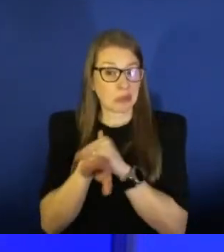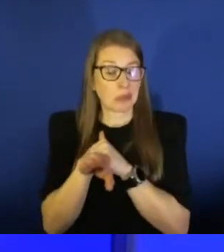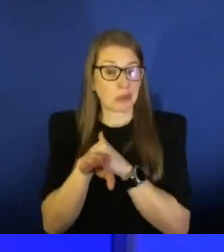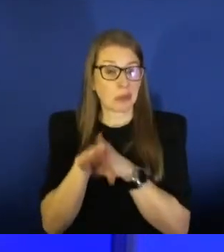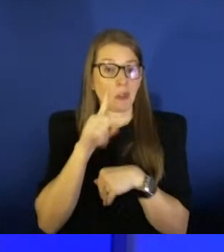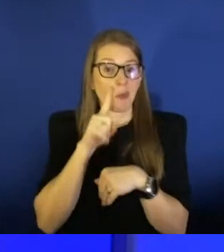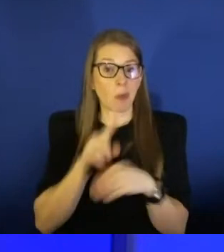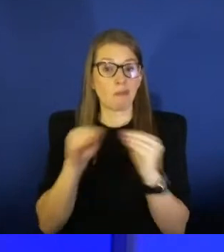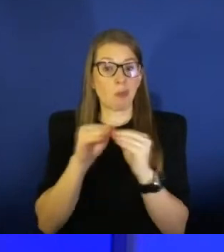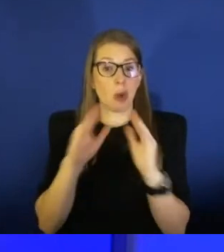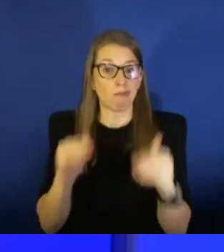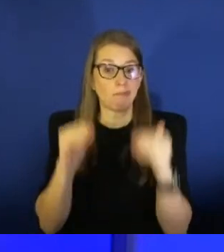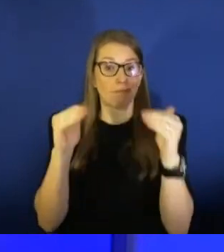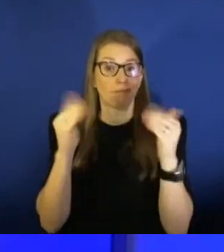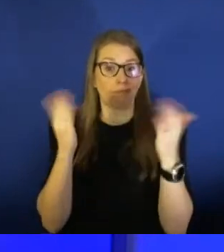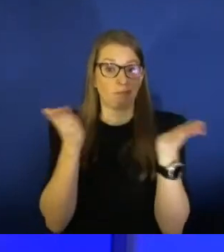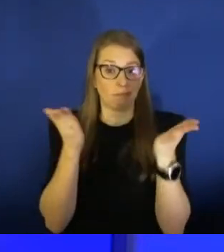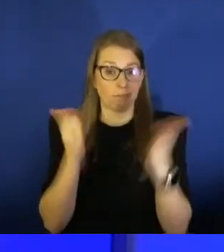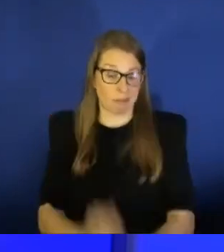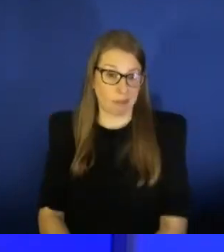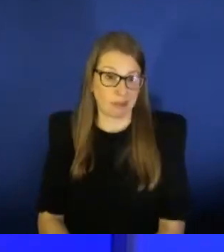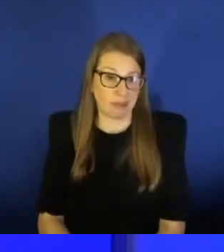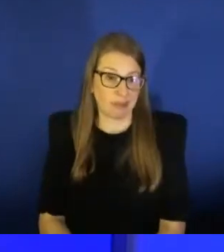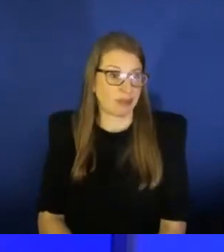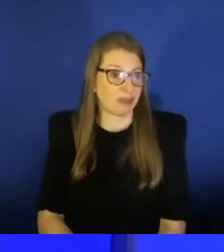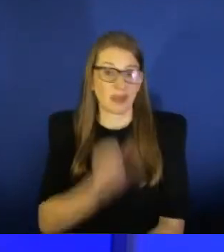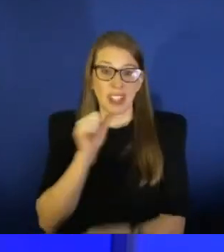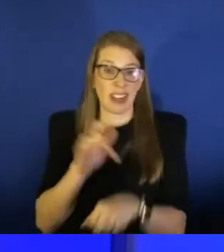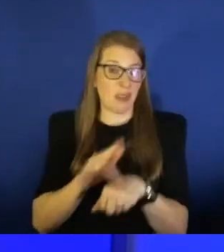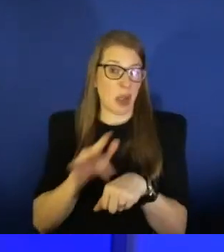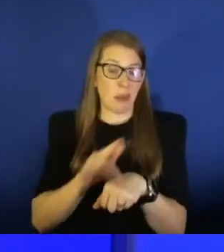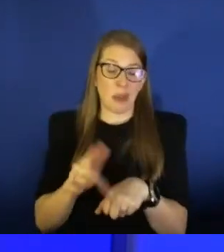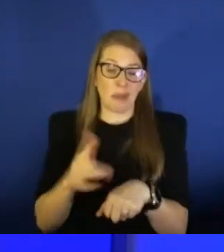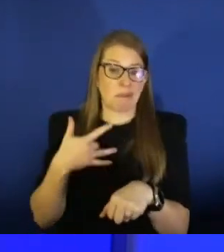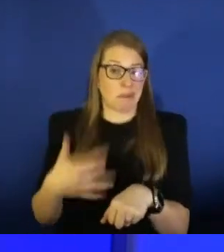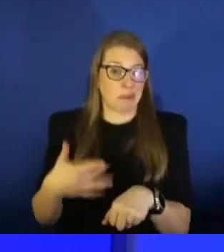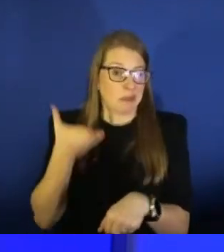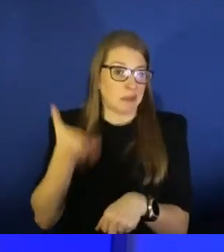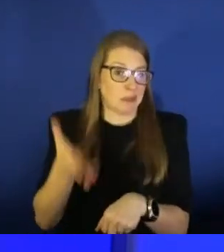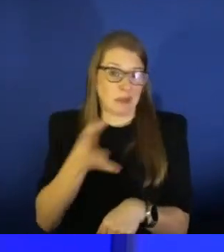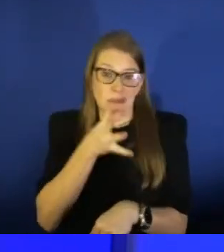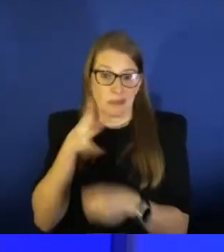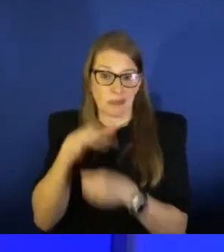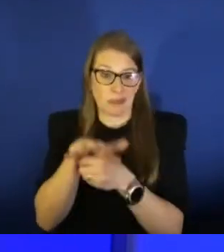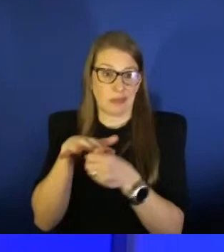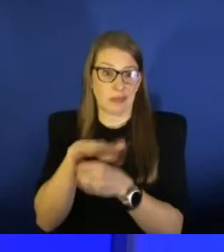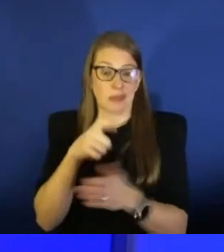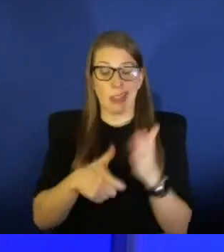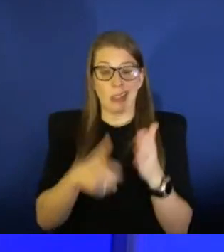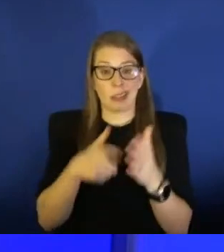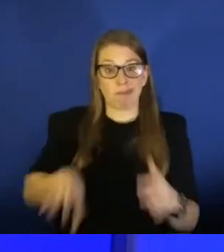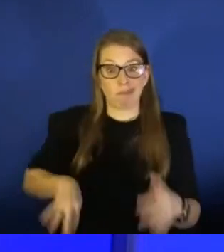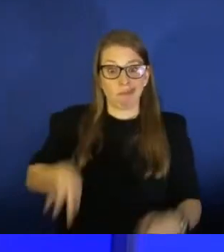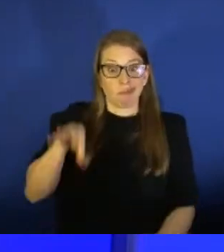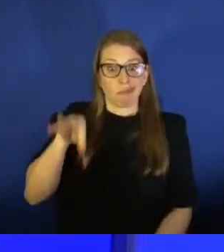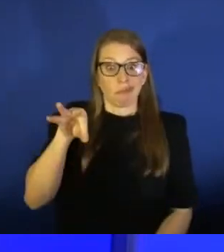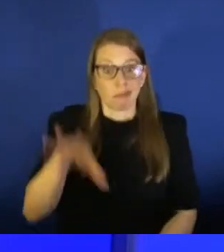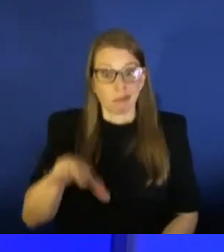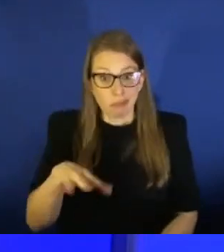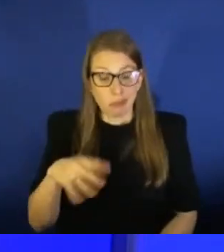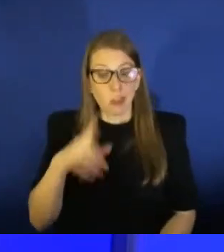advanced services that just aren't going to be available in that rural setting. That would cost a lot of out-of-pocket expense for the patient,